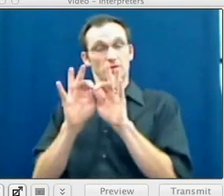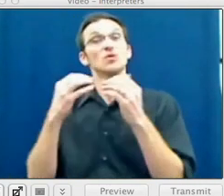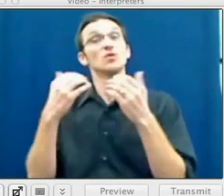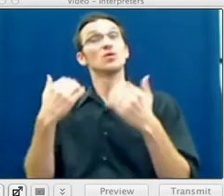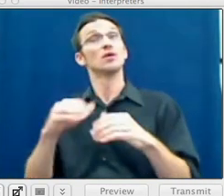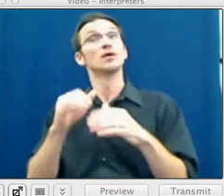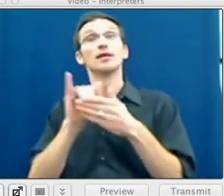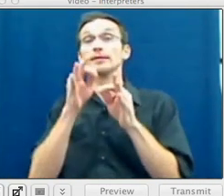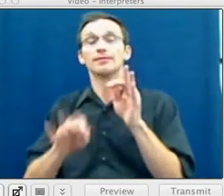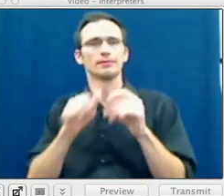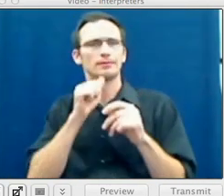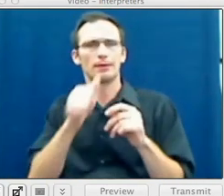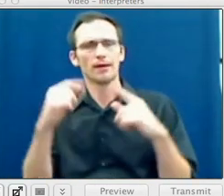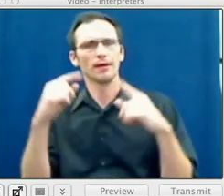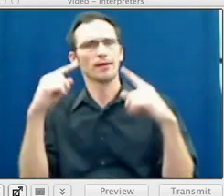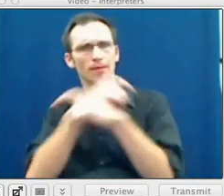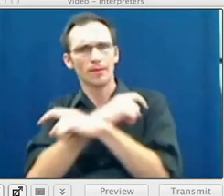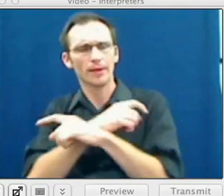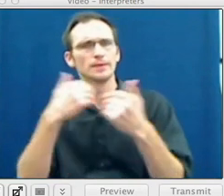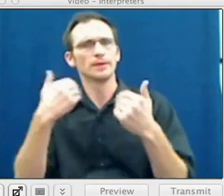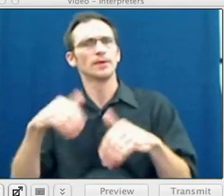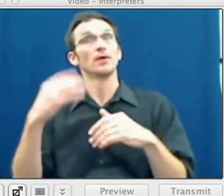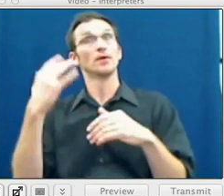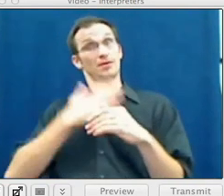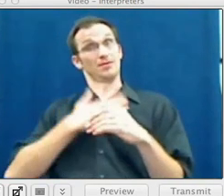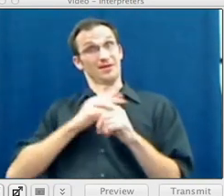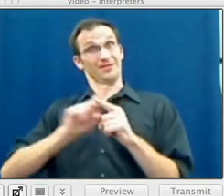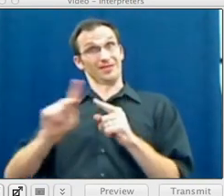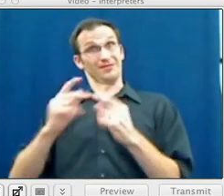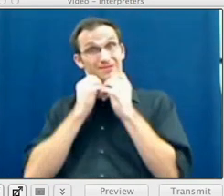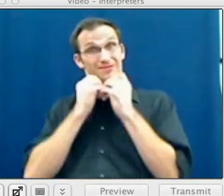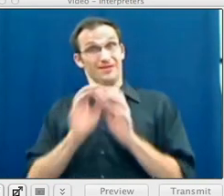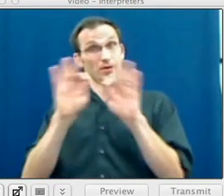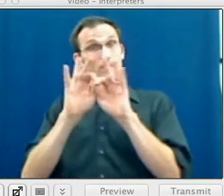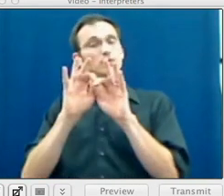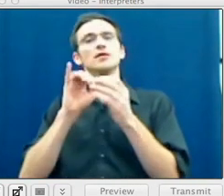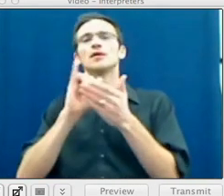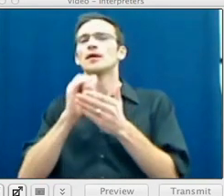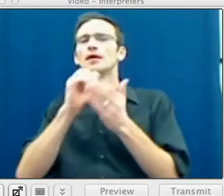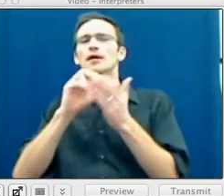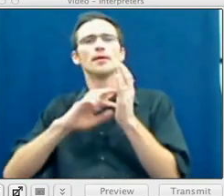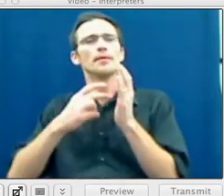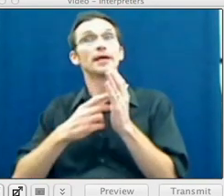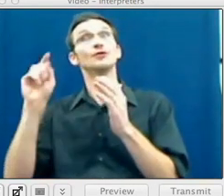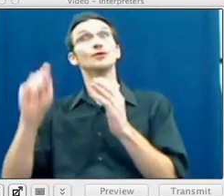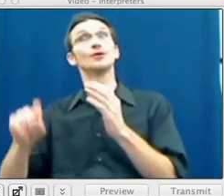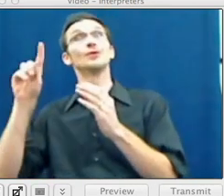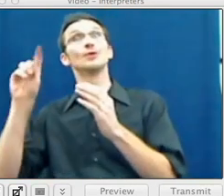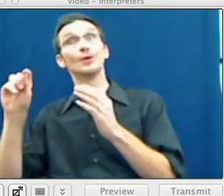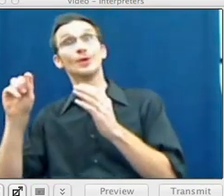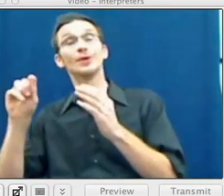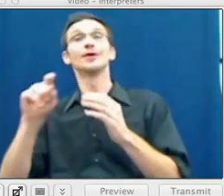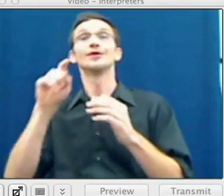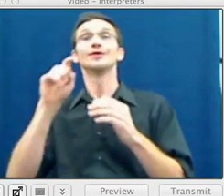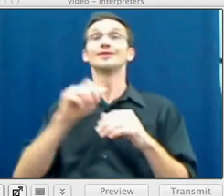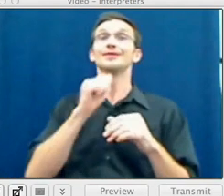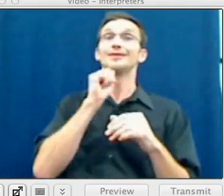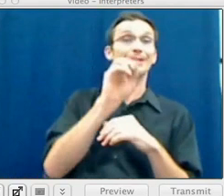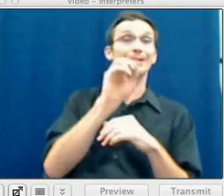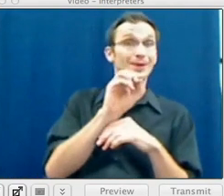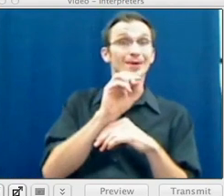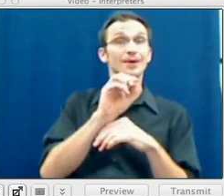because professional values is not a list of do's and don'ts. Professional